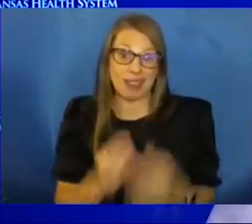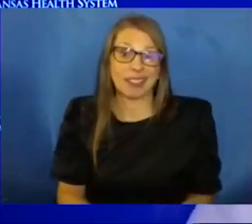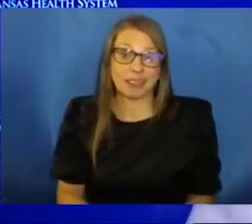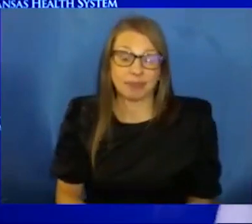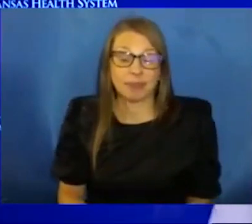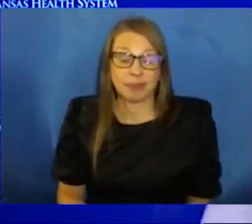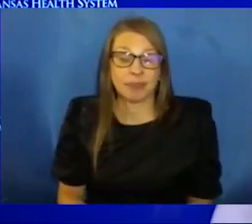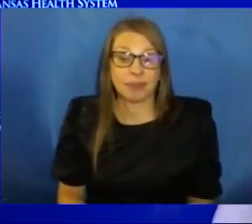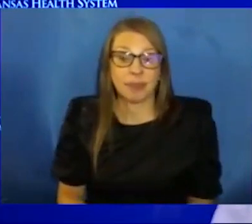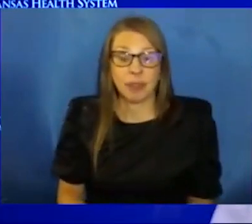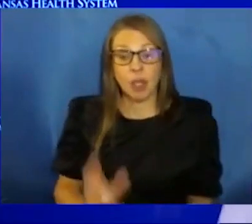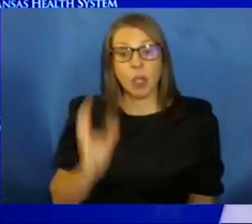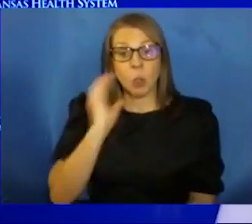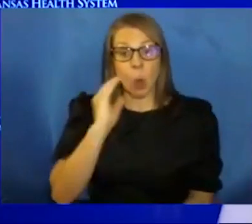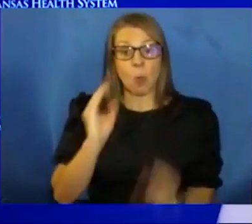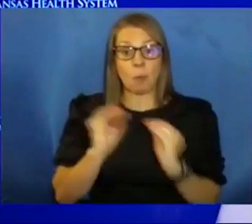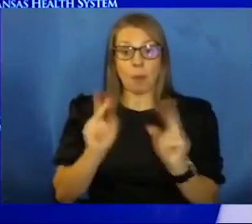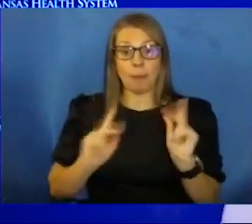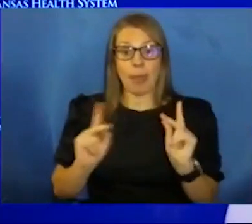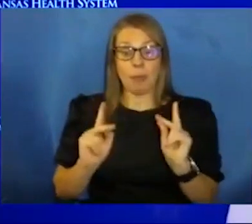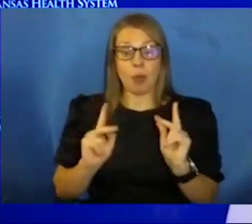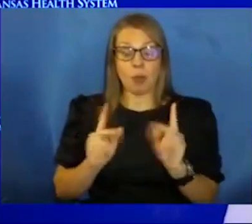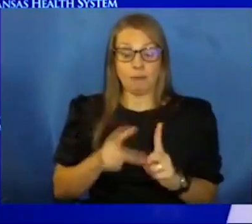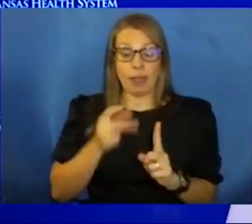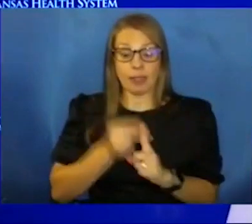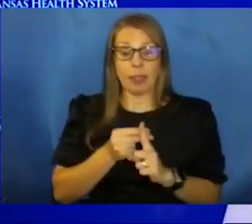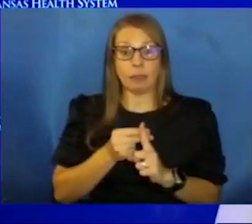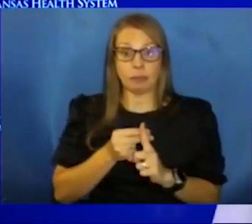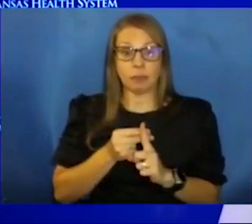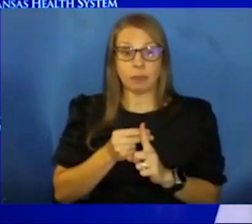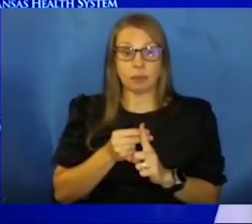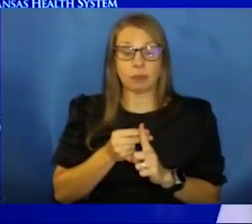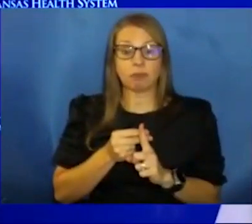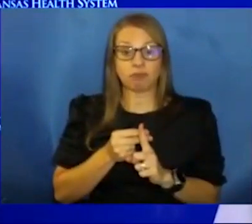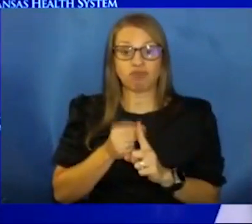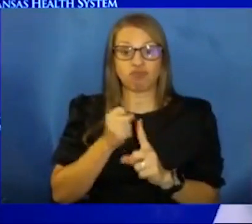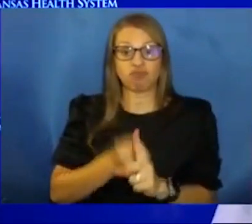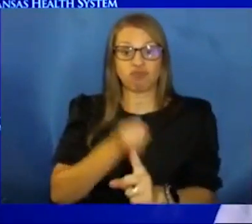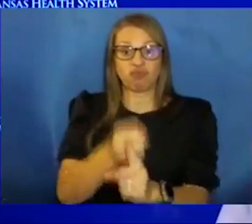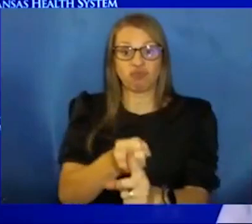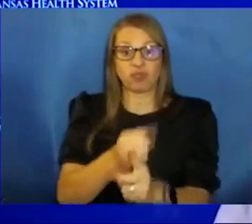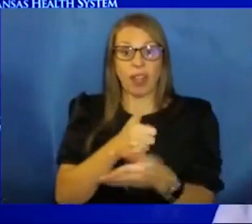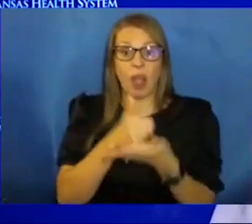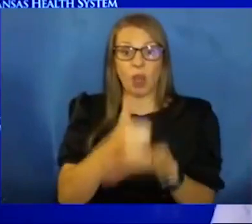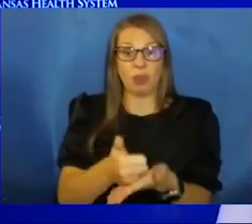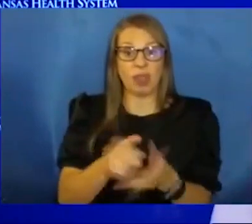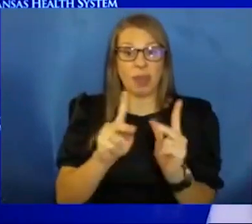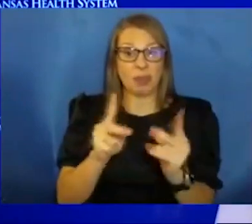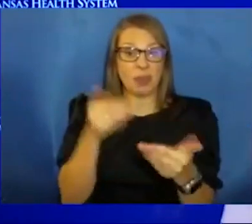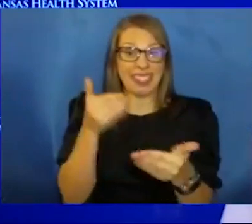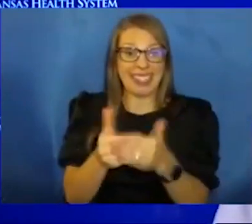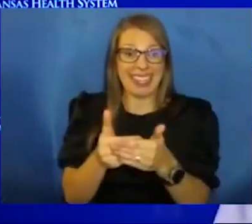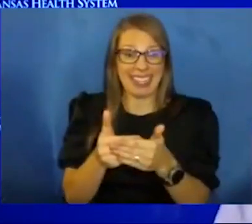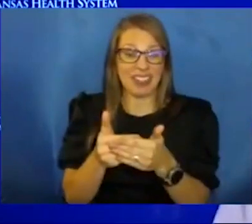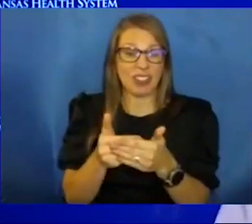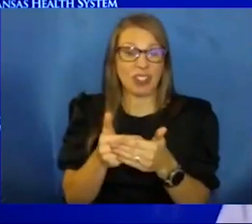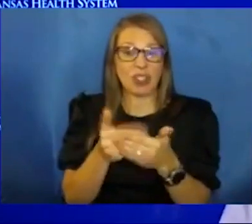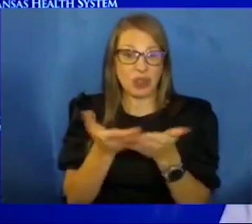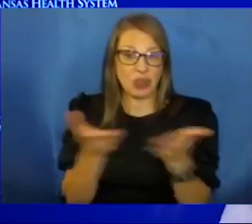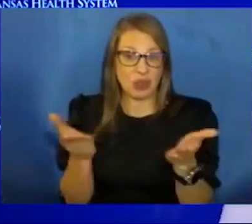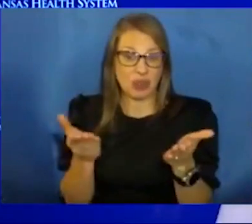whether you haven't, the more people that we can get vaccinated, the better off we will all be, the better off you individually will be, as well as